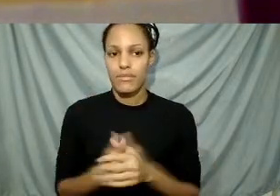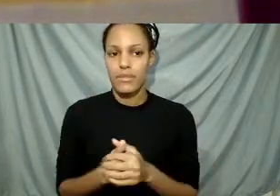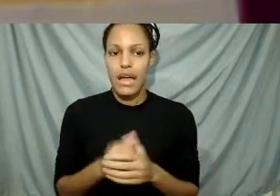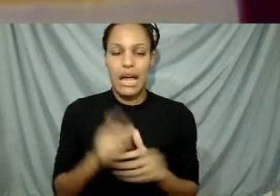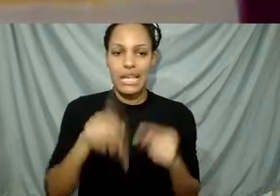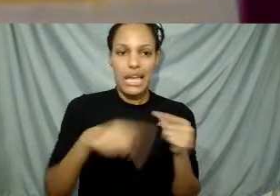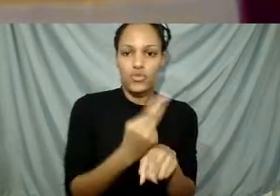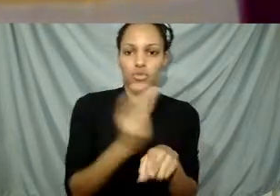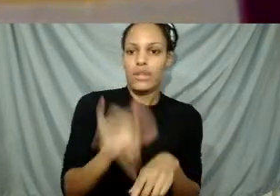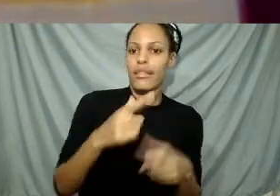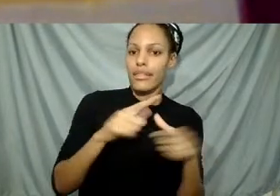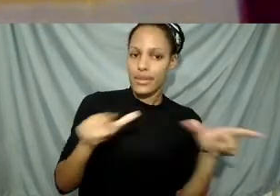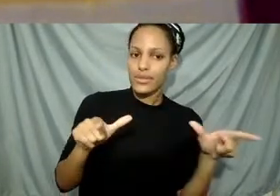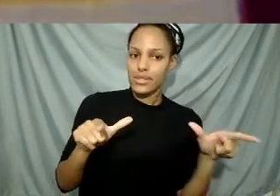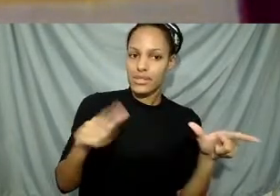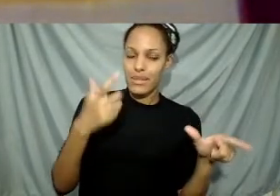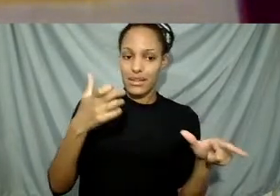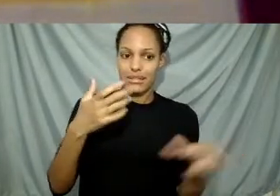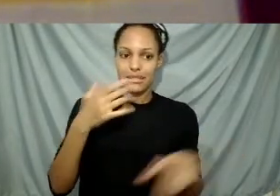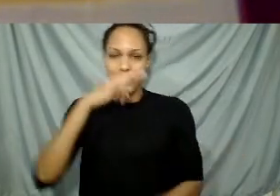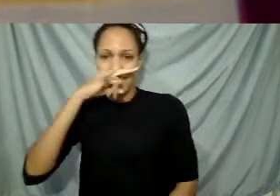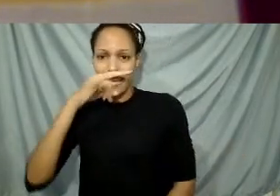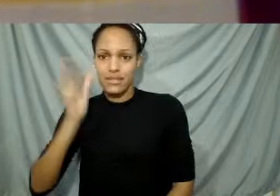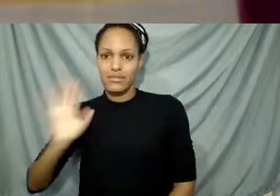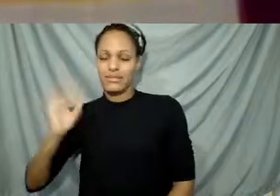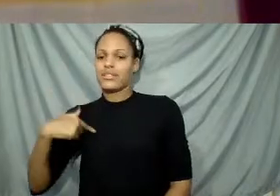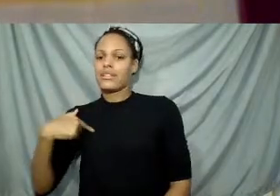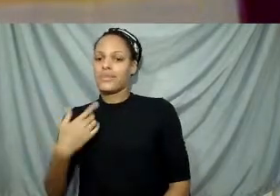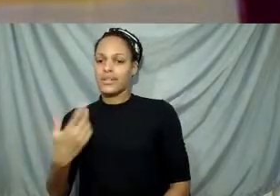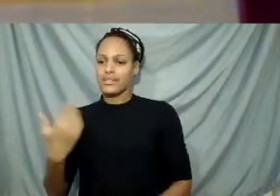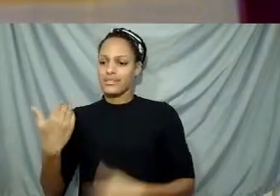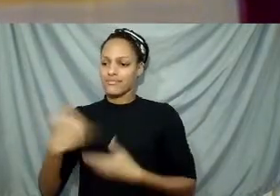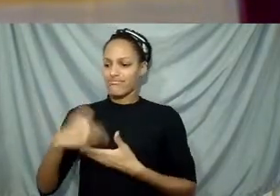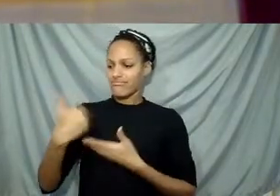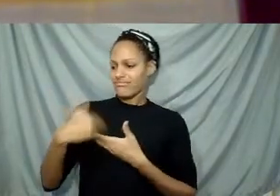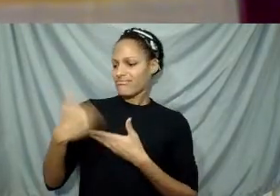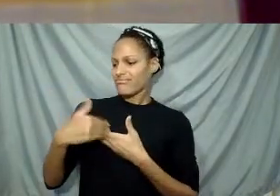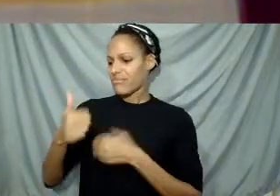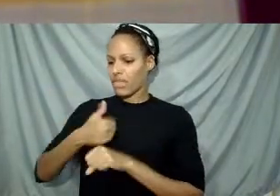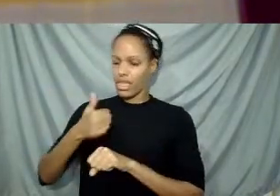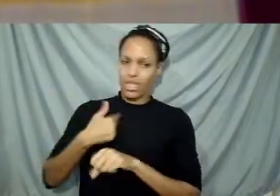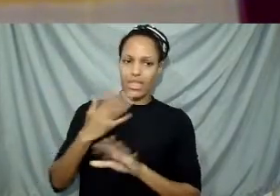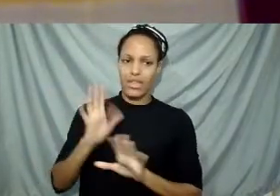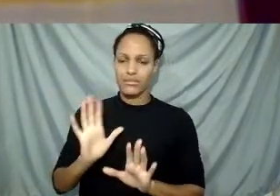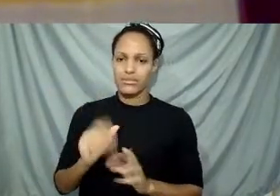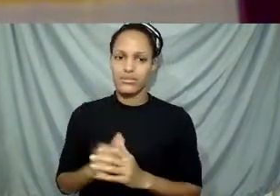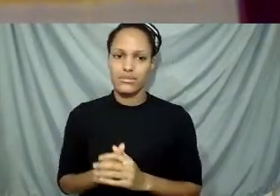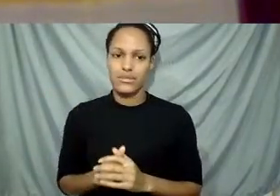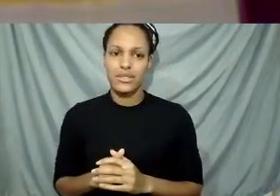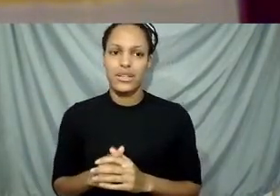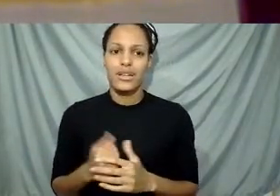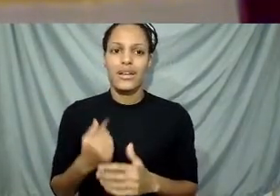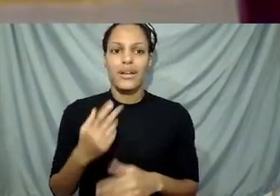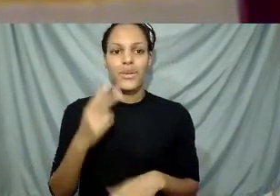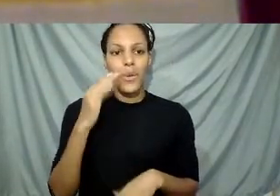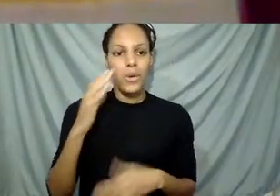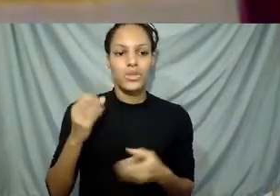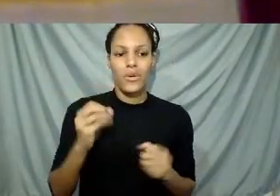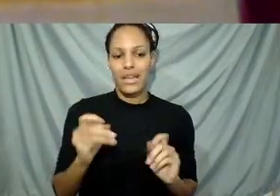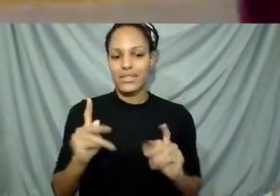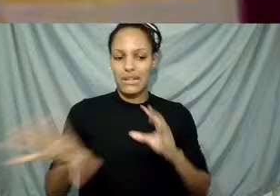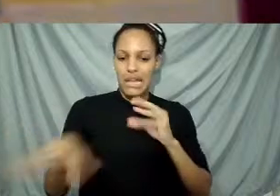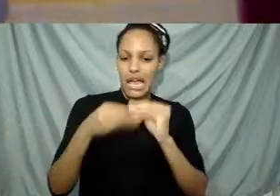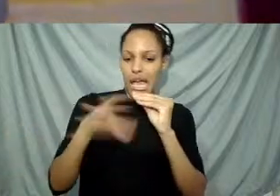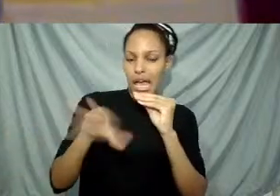that it's okay now, I wind up a storm in my pieces. You know, I'm doing the bogle in my pieces, where